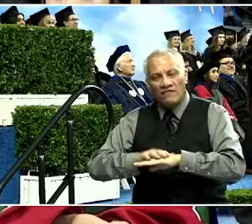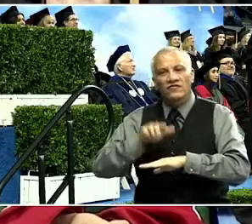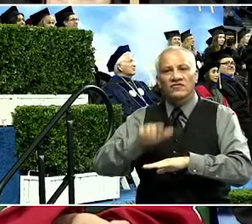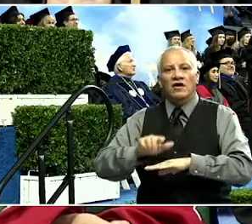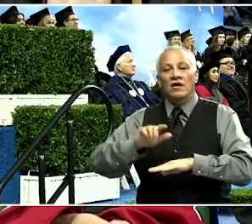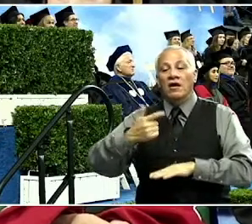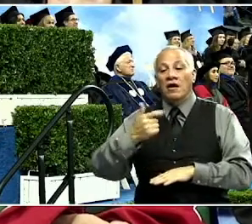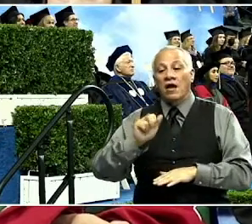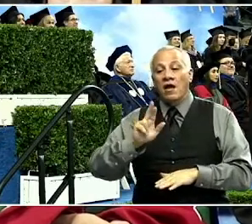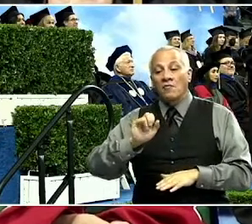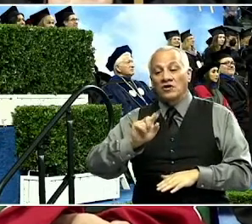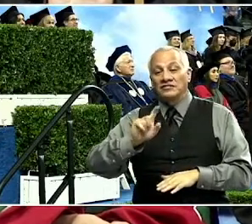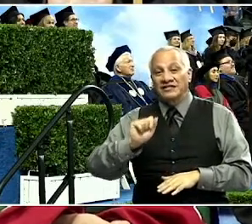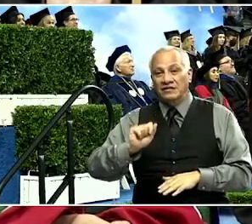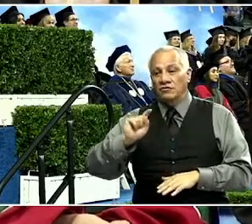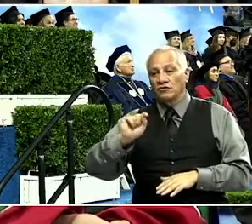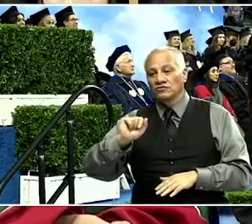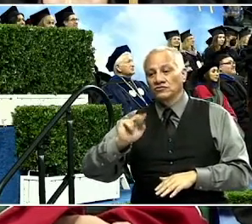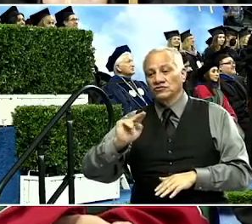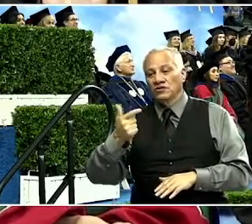the Gabrielino Tongva people.